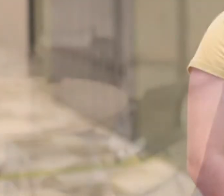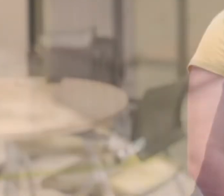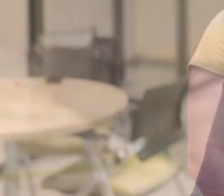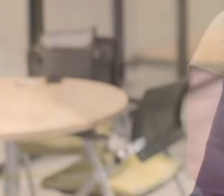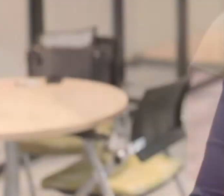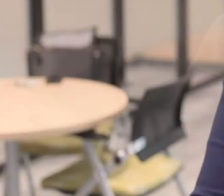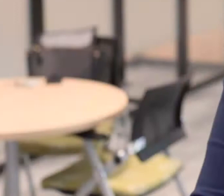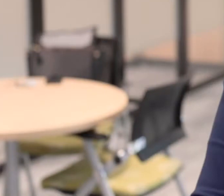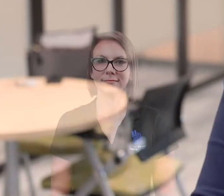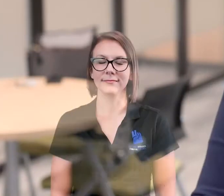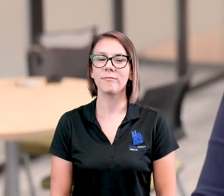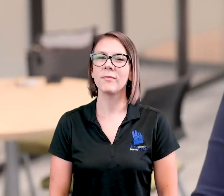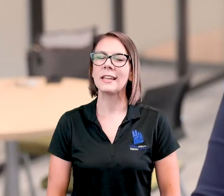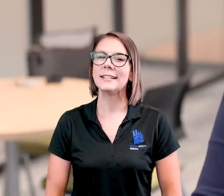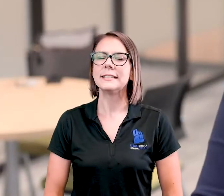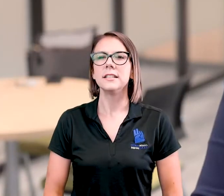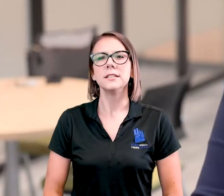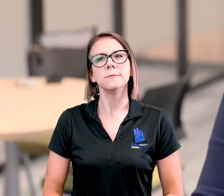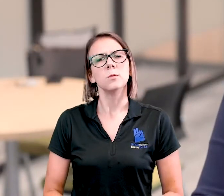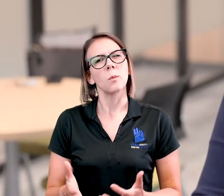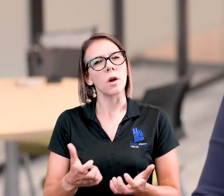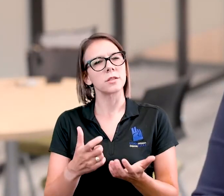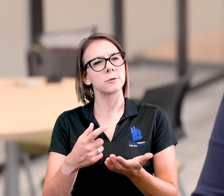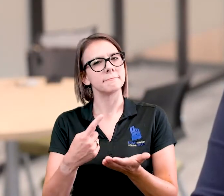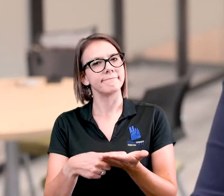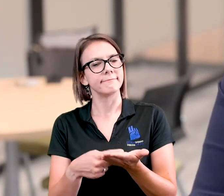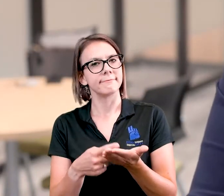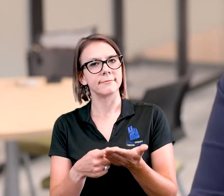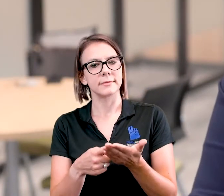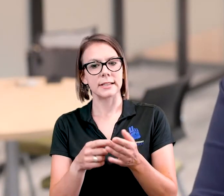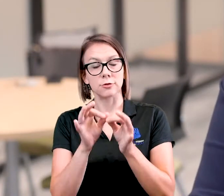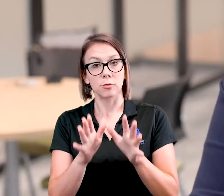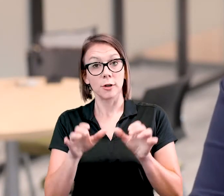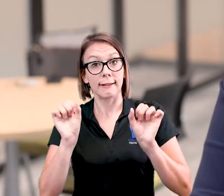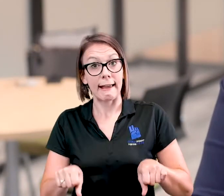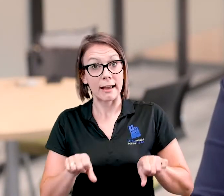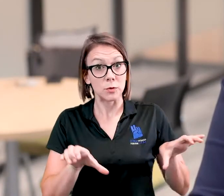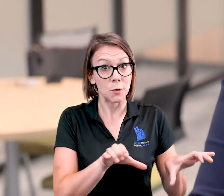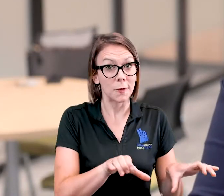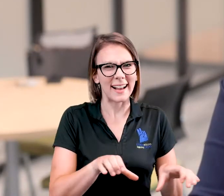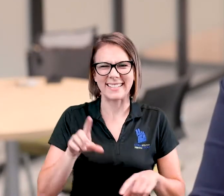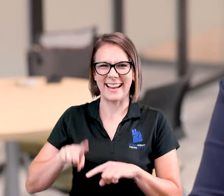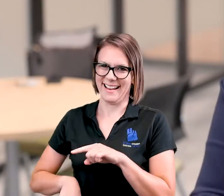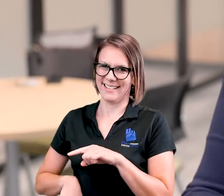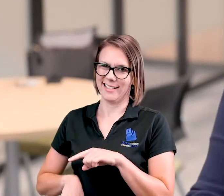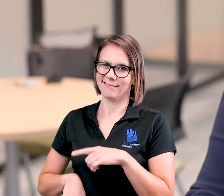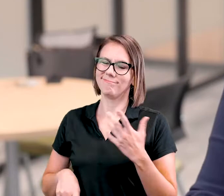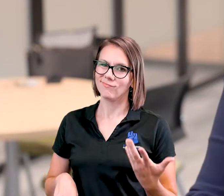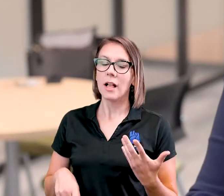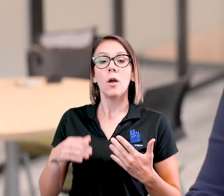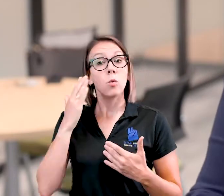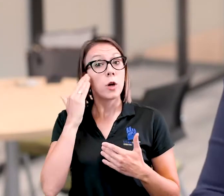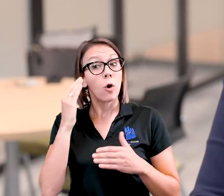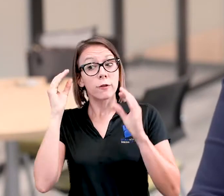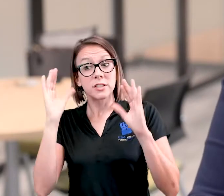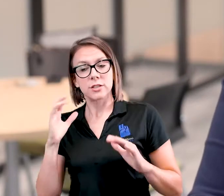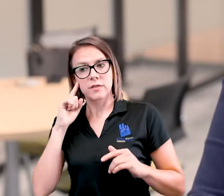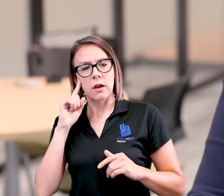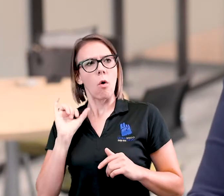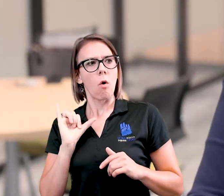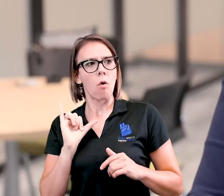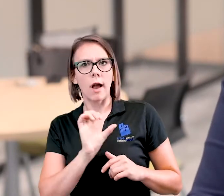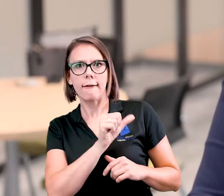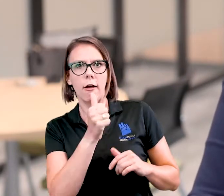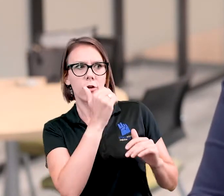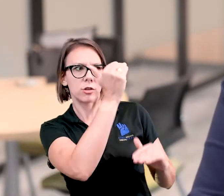okay. We like to talk about what an interpreter does and does not do. Often, because there is another adult in the classroom,